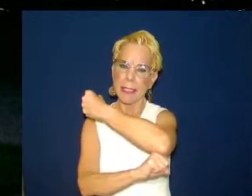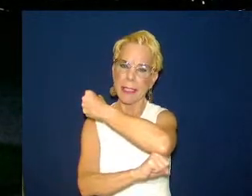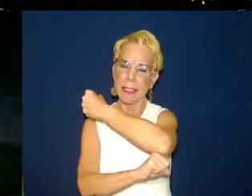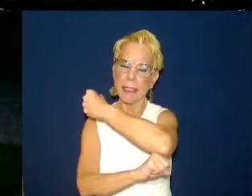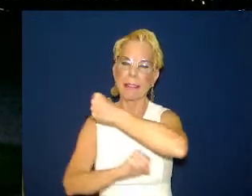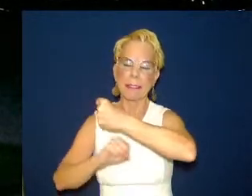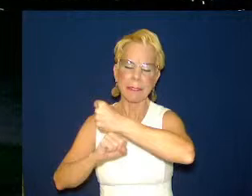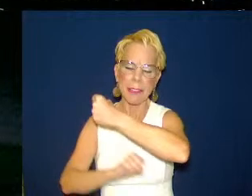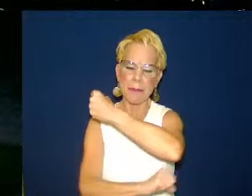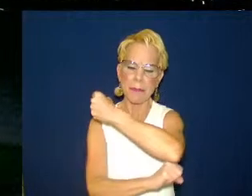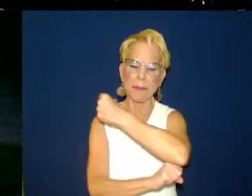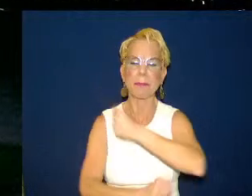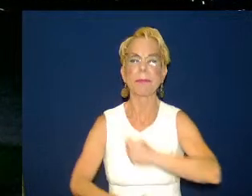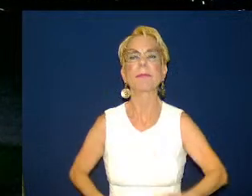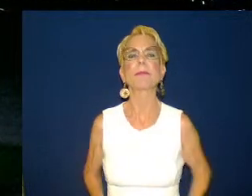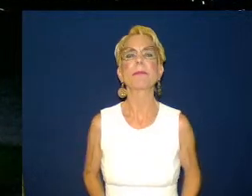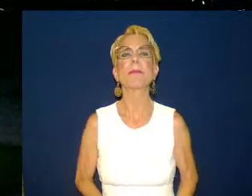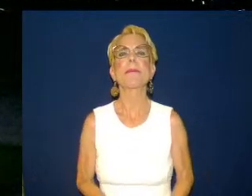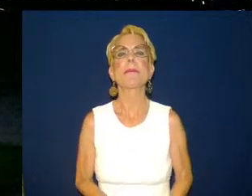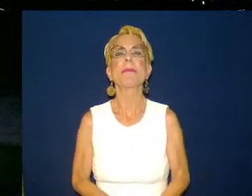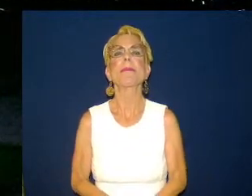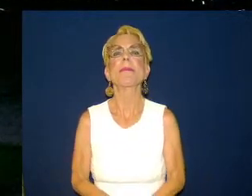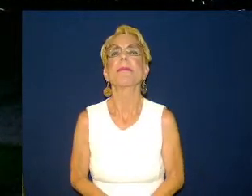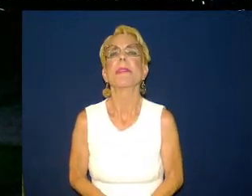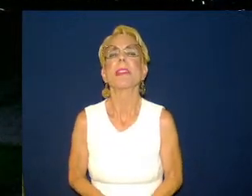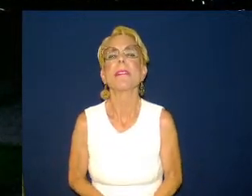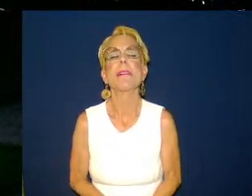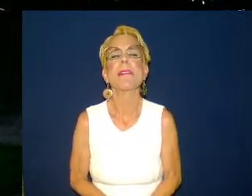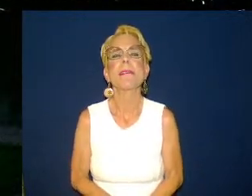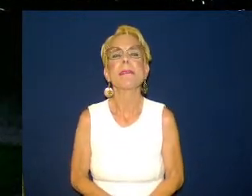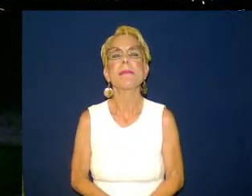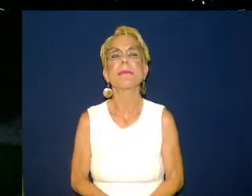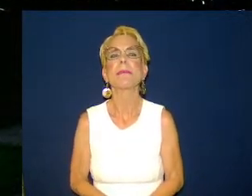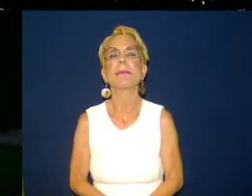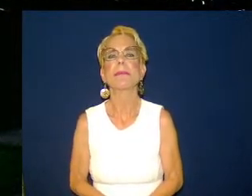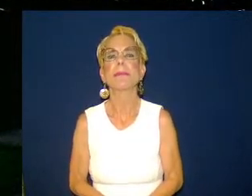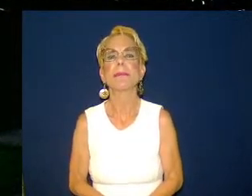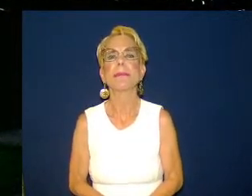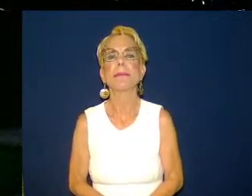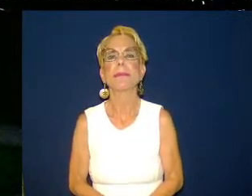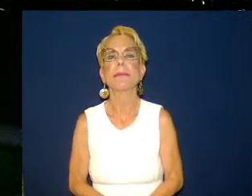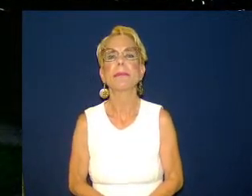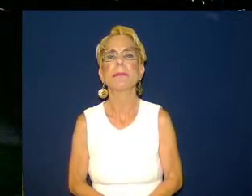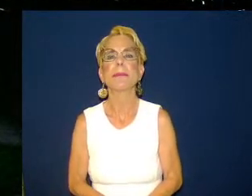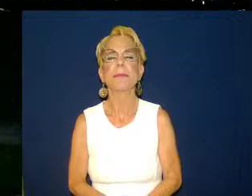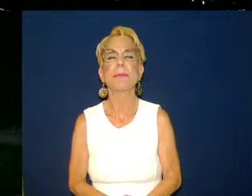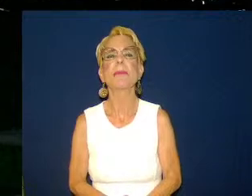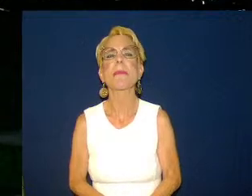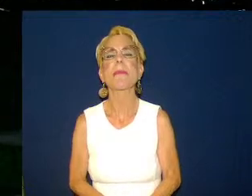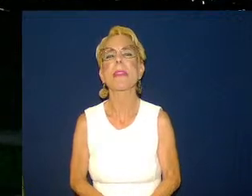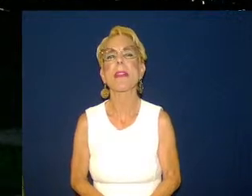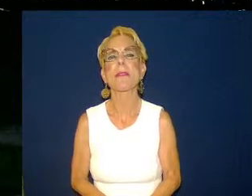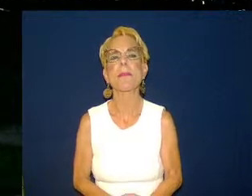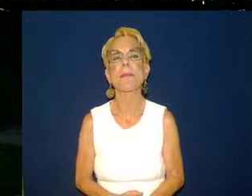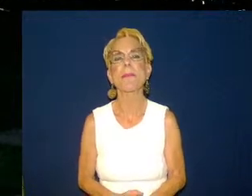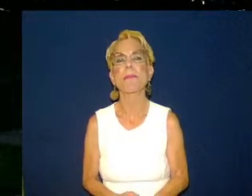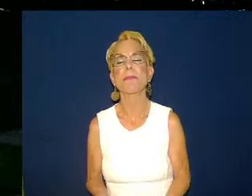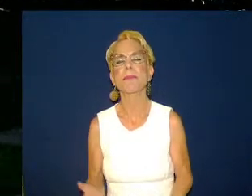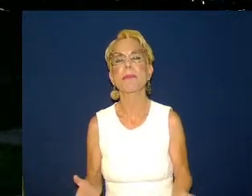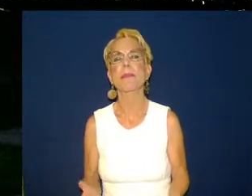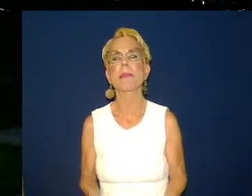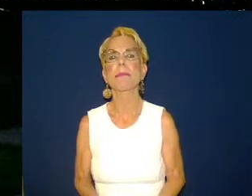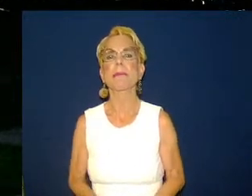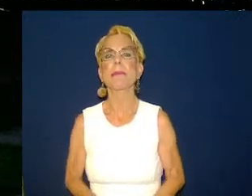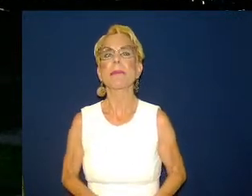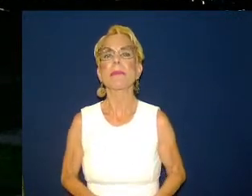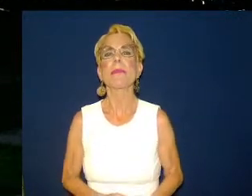Kenny, I was studying about the Leaning Tower of Pisa. I get involved in these things sometimes.